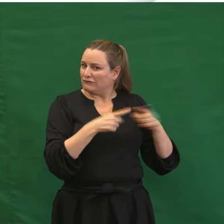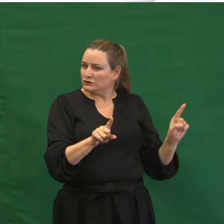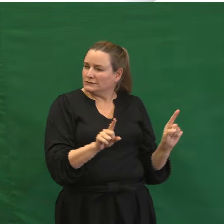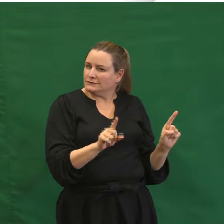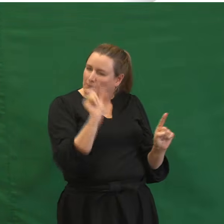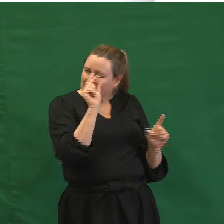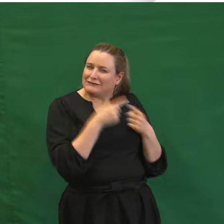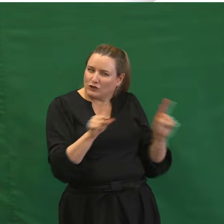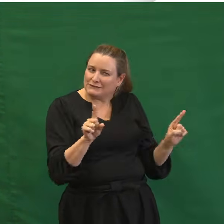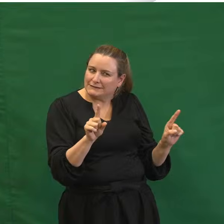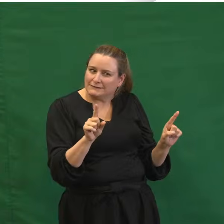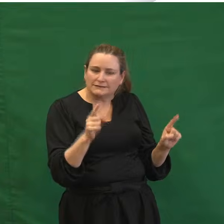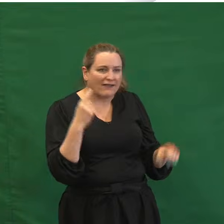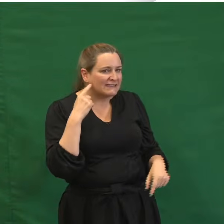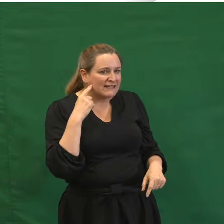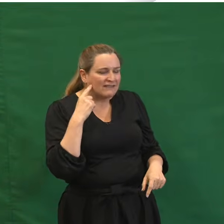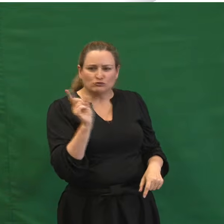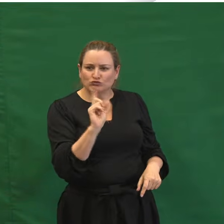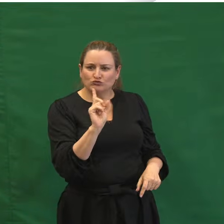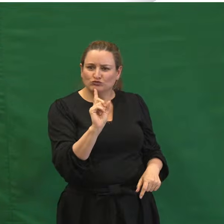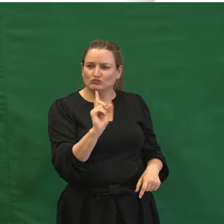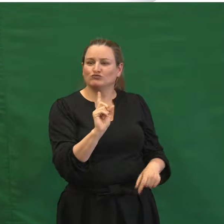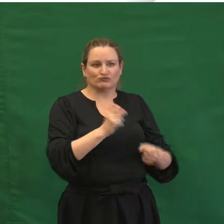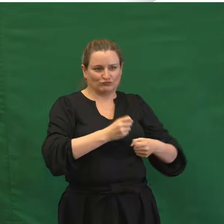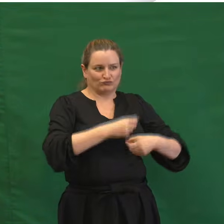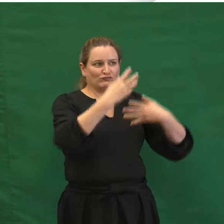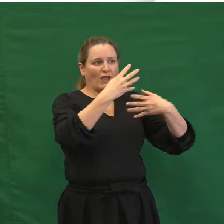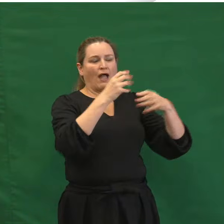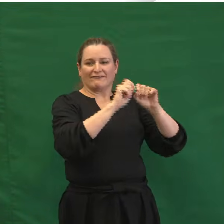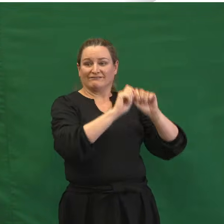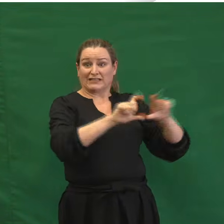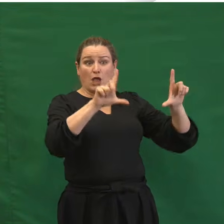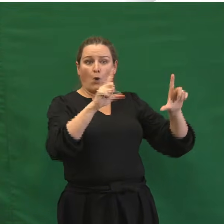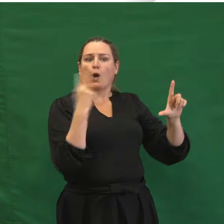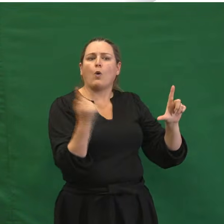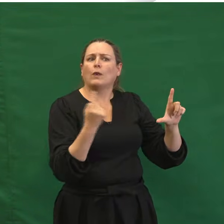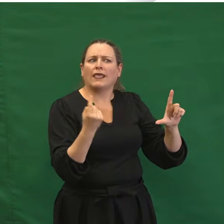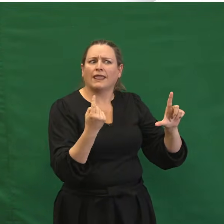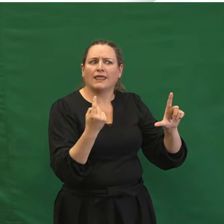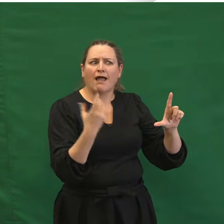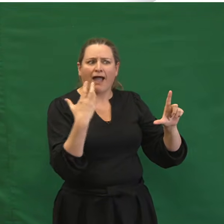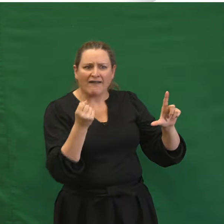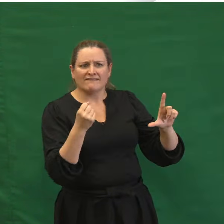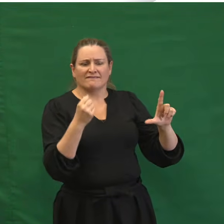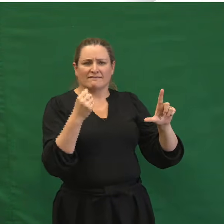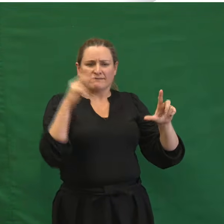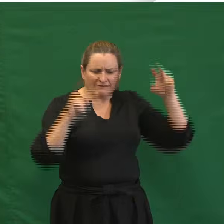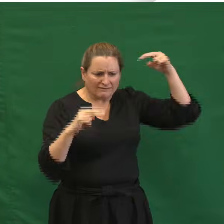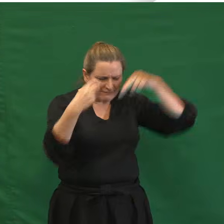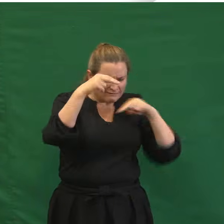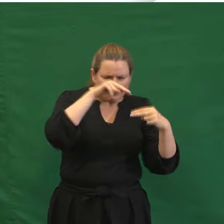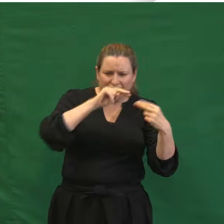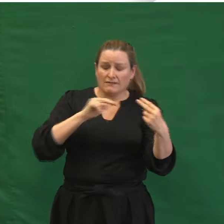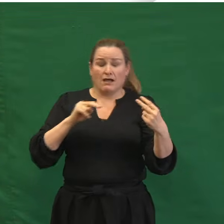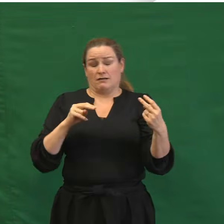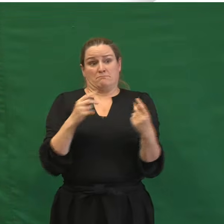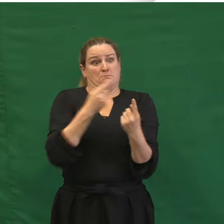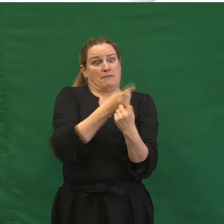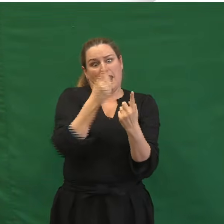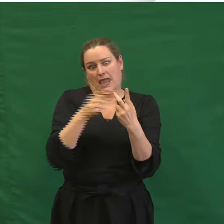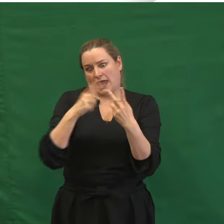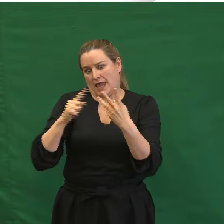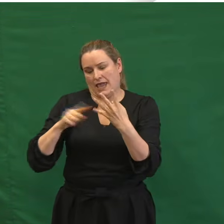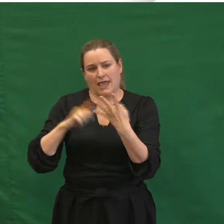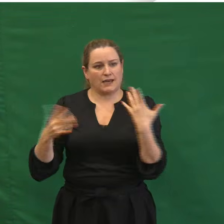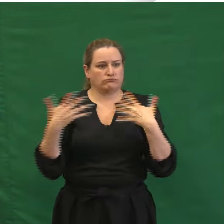bit different. It's not just text. It's not just video. It's different things that integrate to each other. So you need all of those